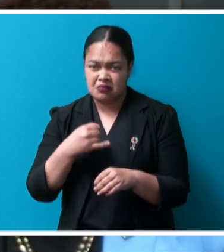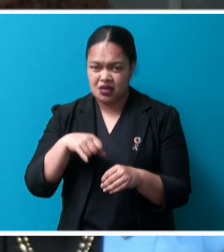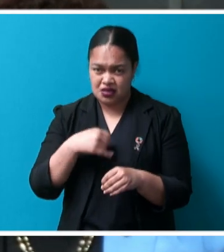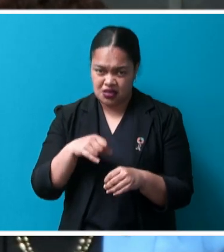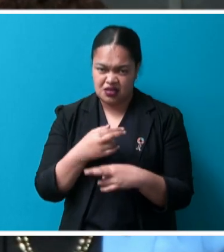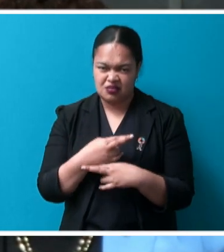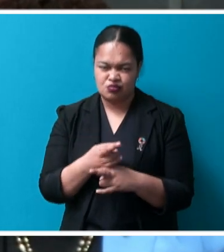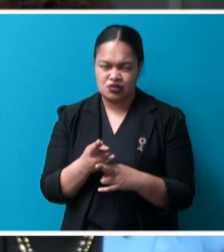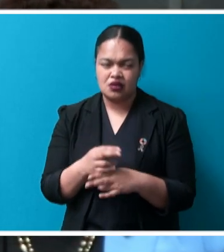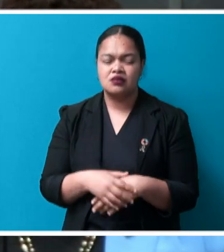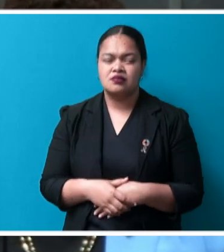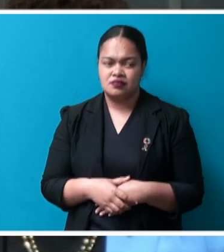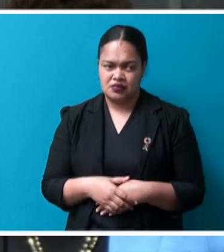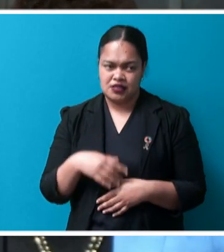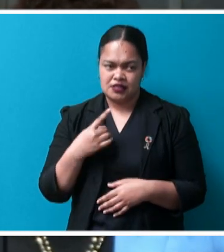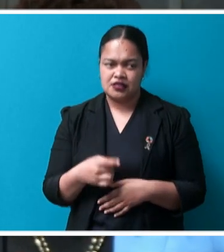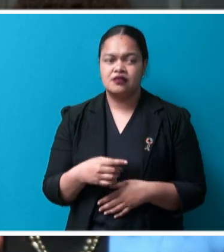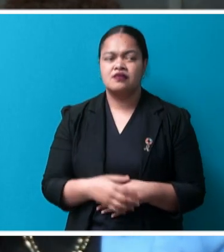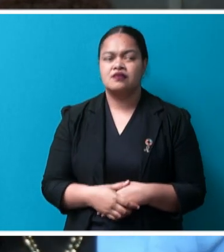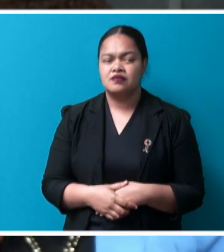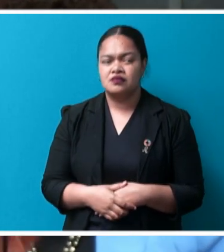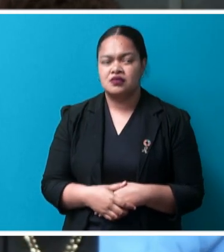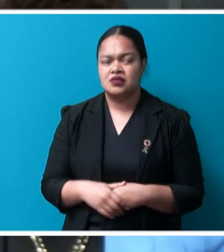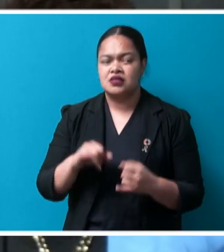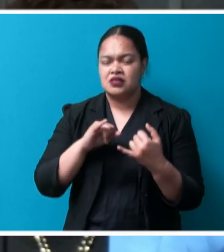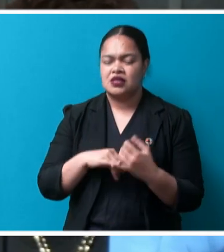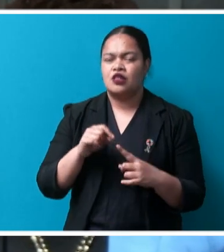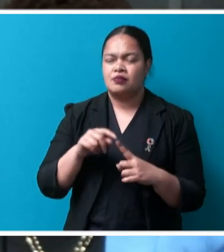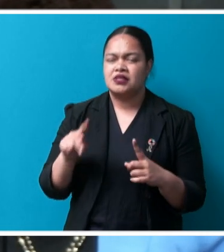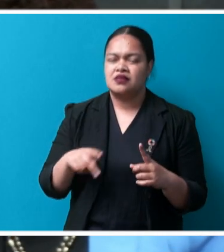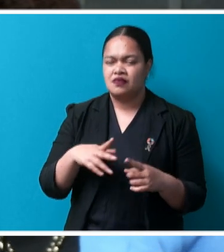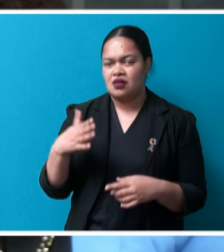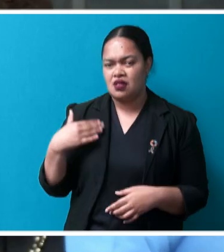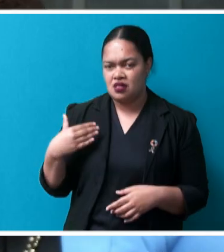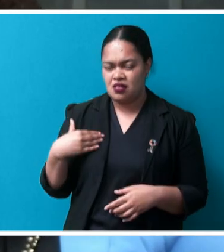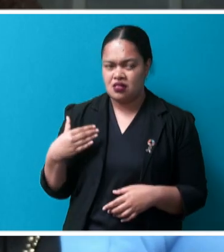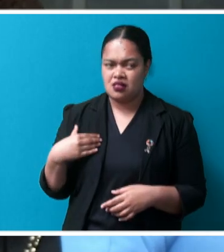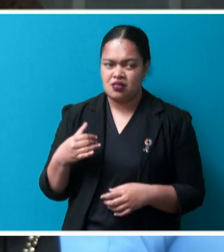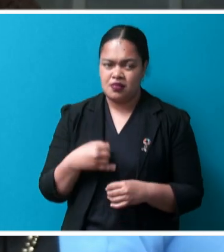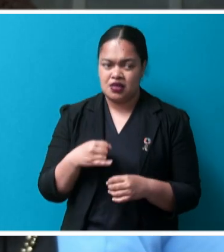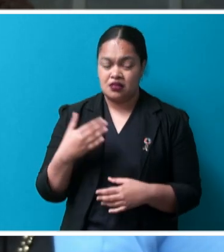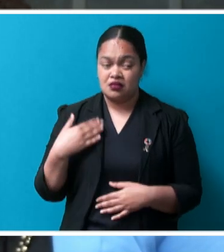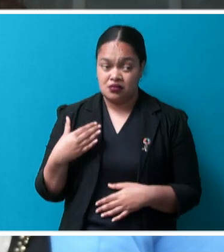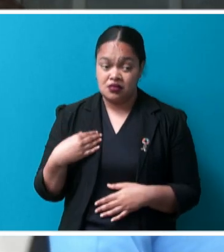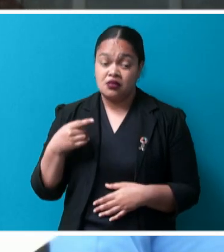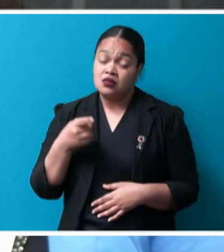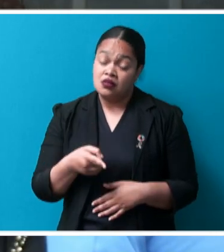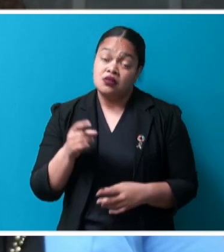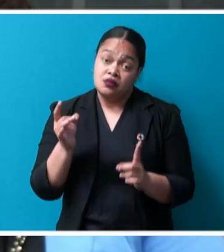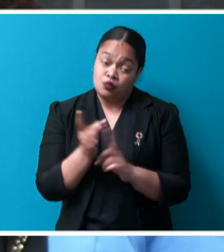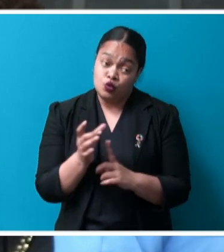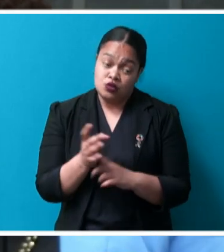a self-sufficient South Pacific medicine hub. The latter is very important in terms of